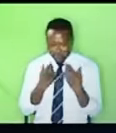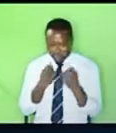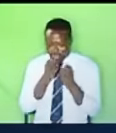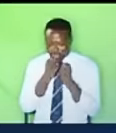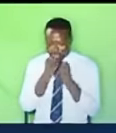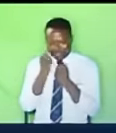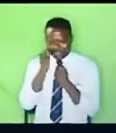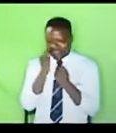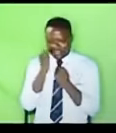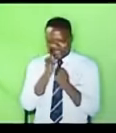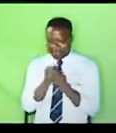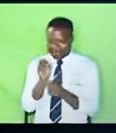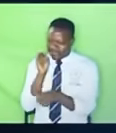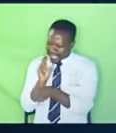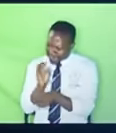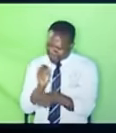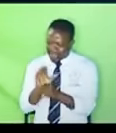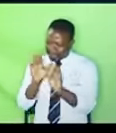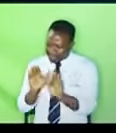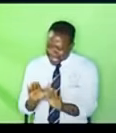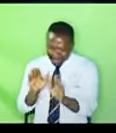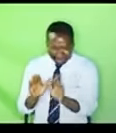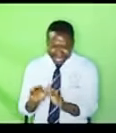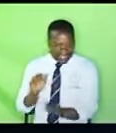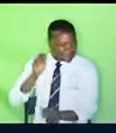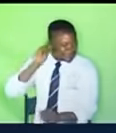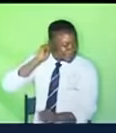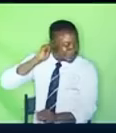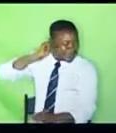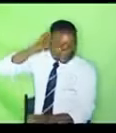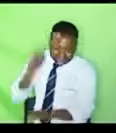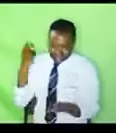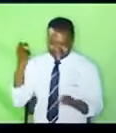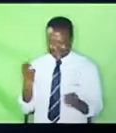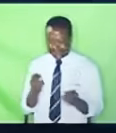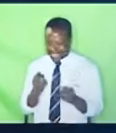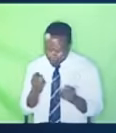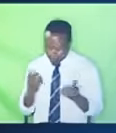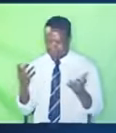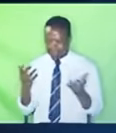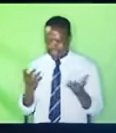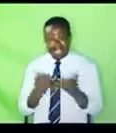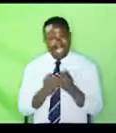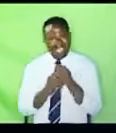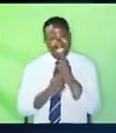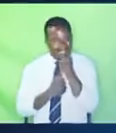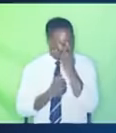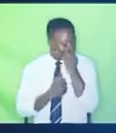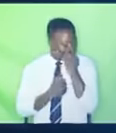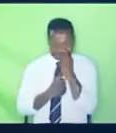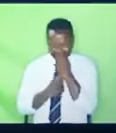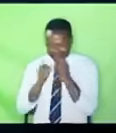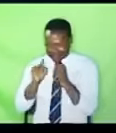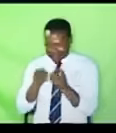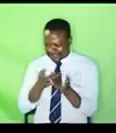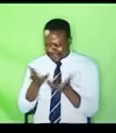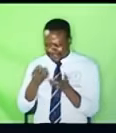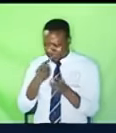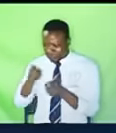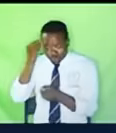of nowadays to take it easy, they will not listen. Hey! Madam. This one way they talk like this, you know her